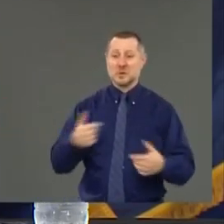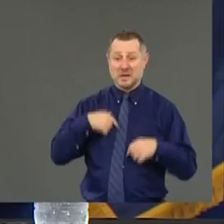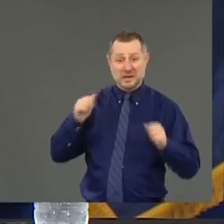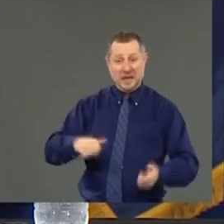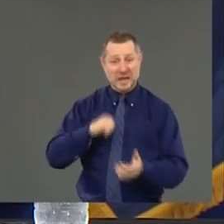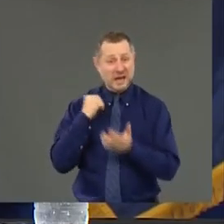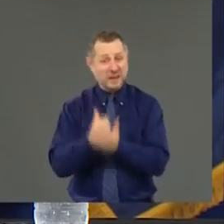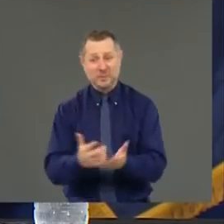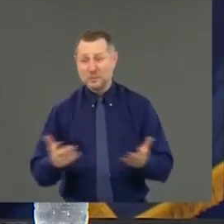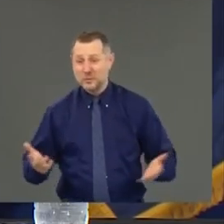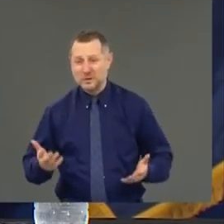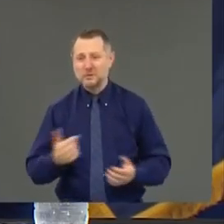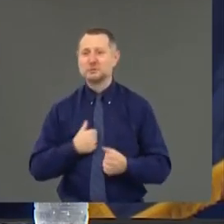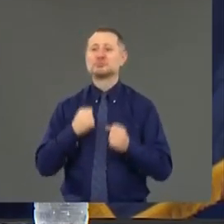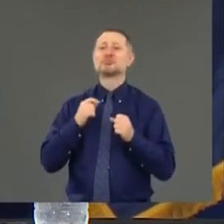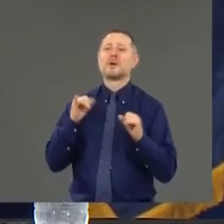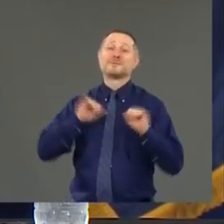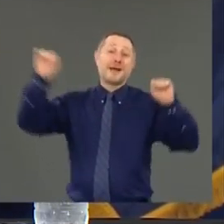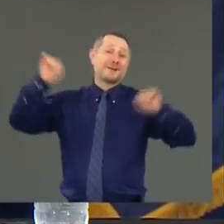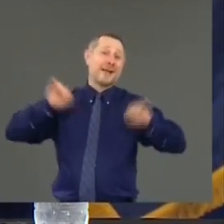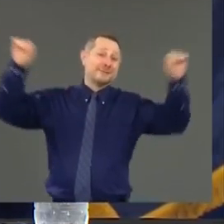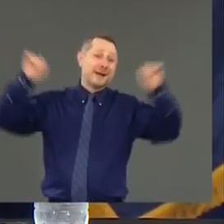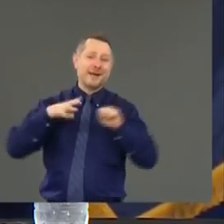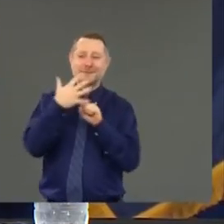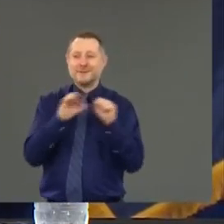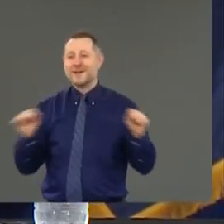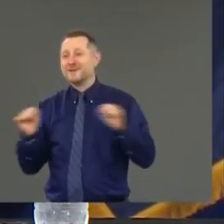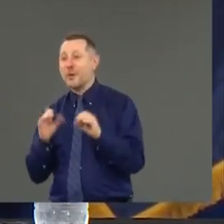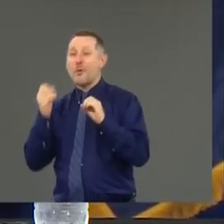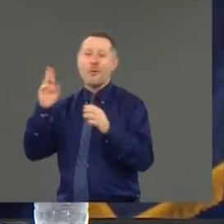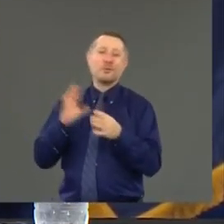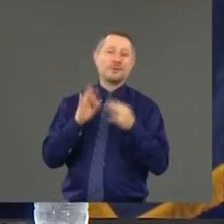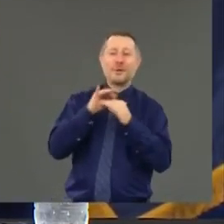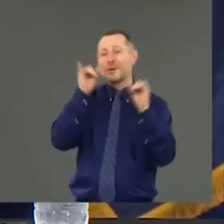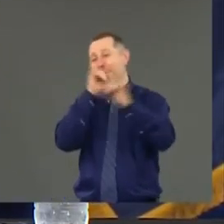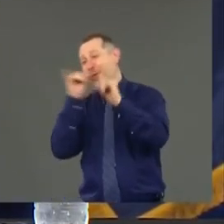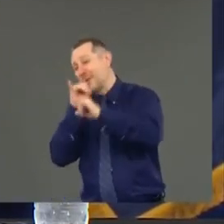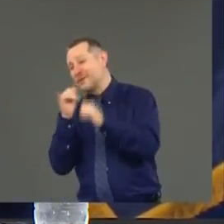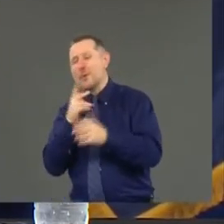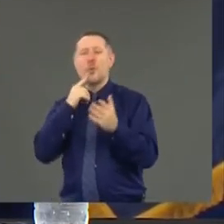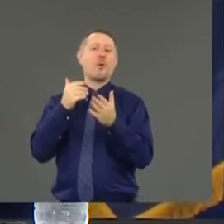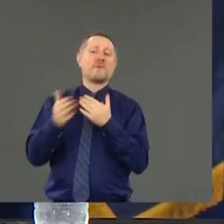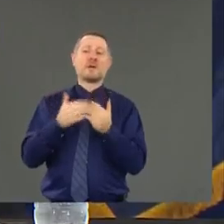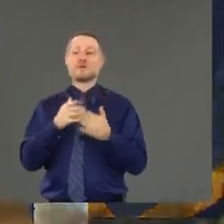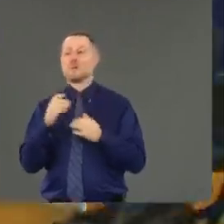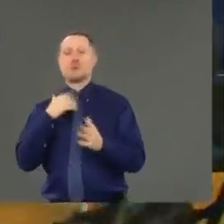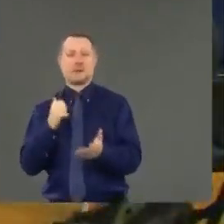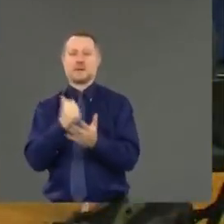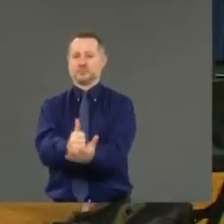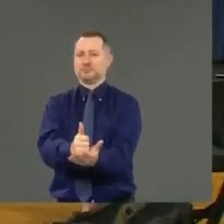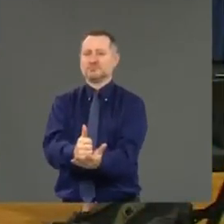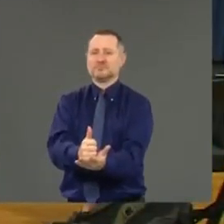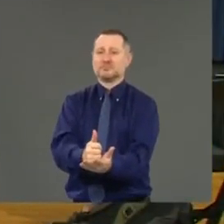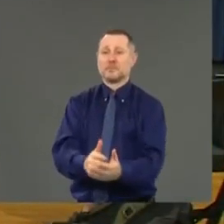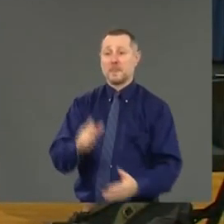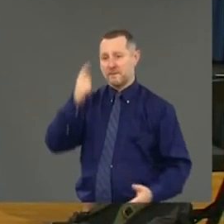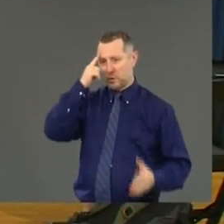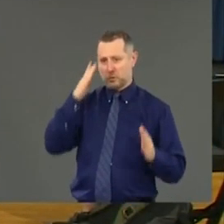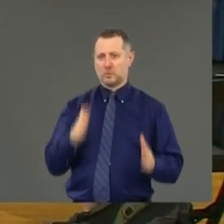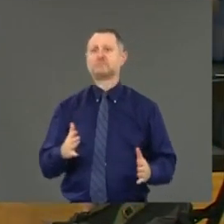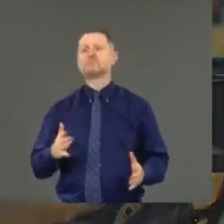tell a few jokes to get people put a mask on, we will do whatever we can to be part of this campaign. Yeah, also just to reinforce Rose's